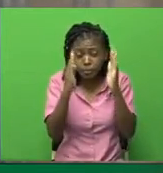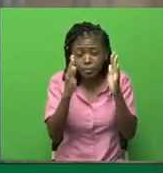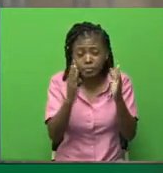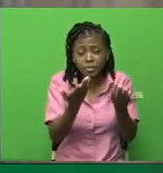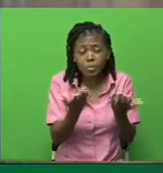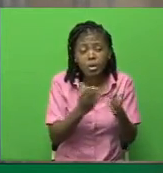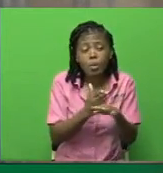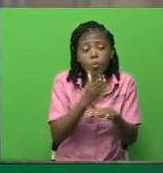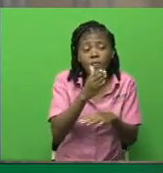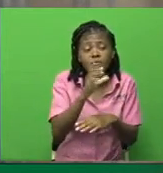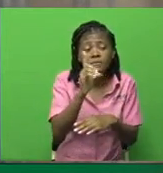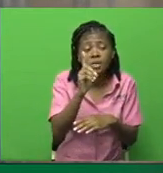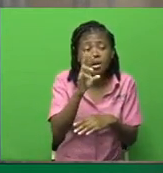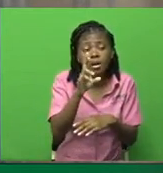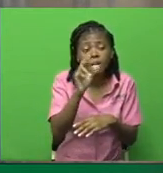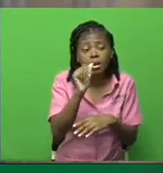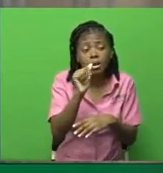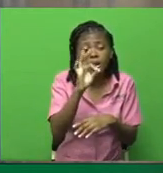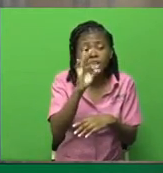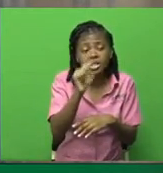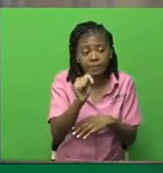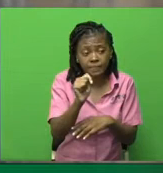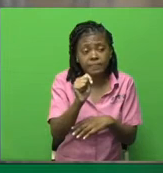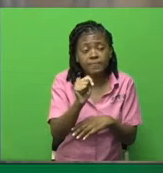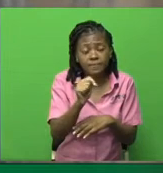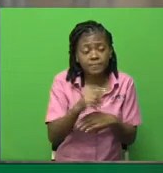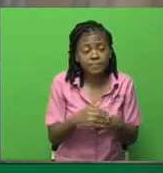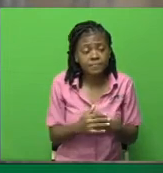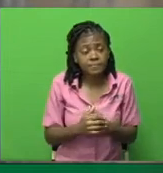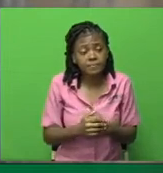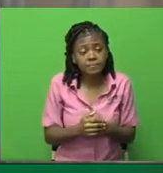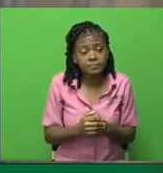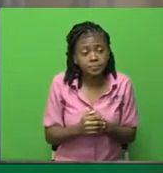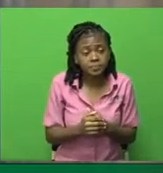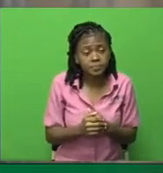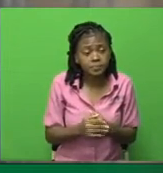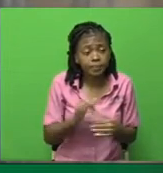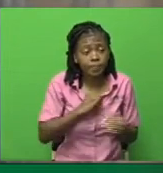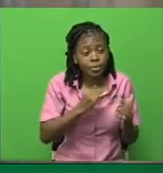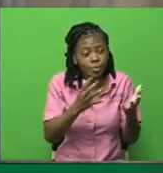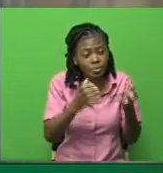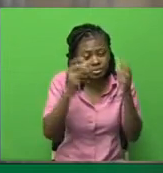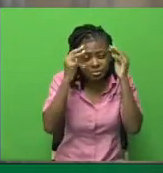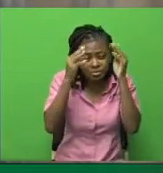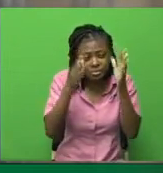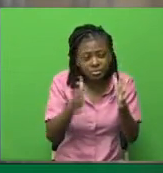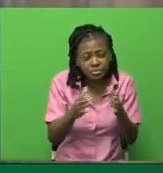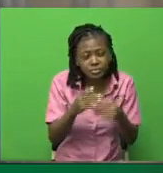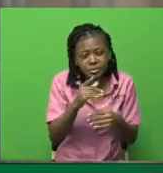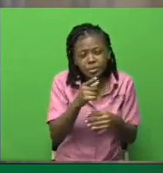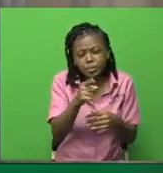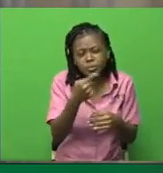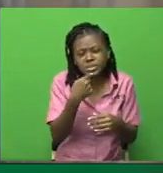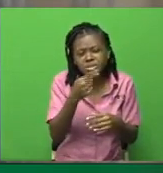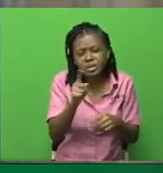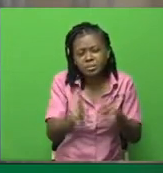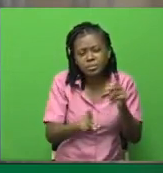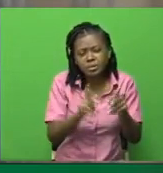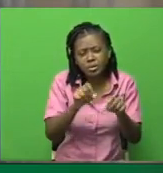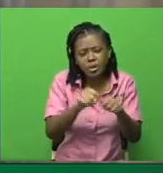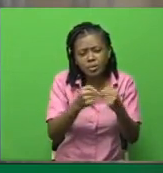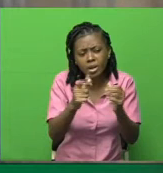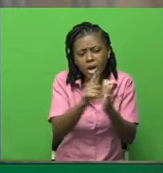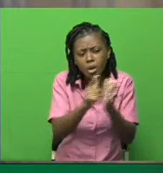matter and I'll ask the minister to tell this country whether he broke the law by going